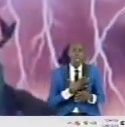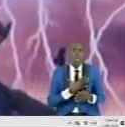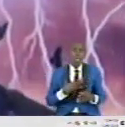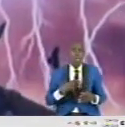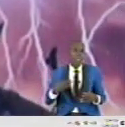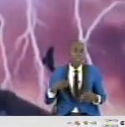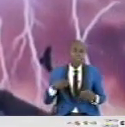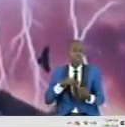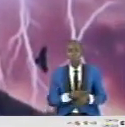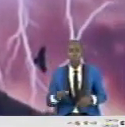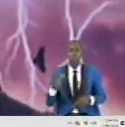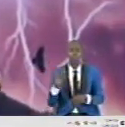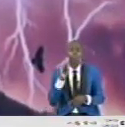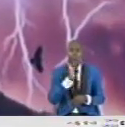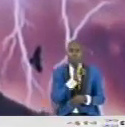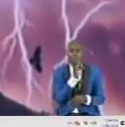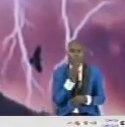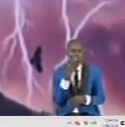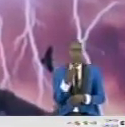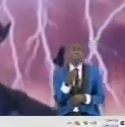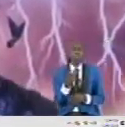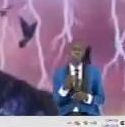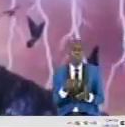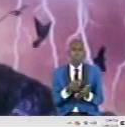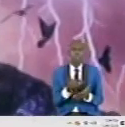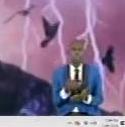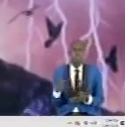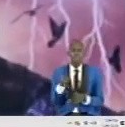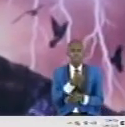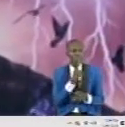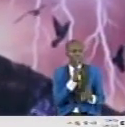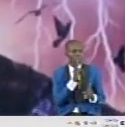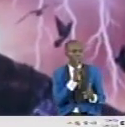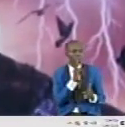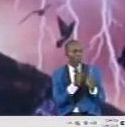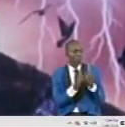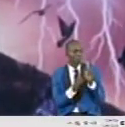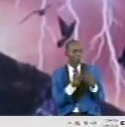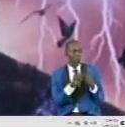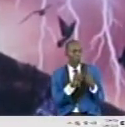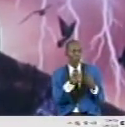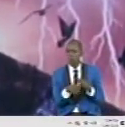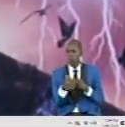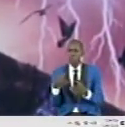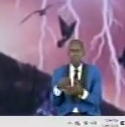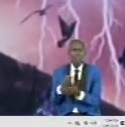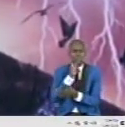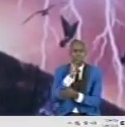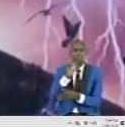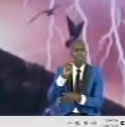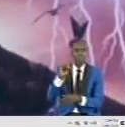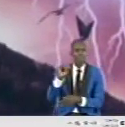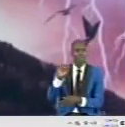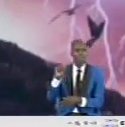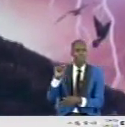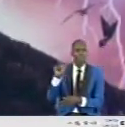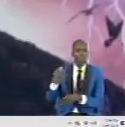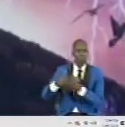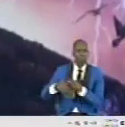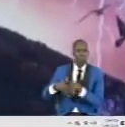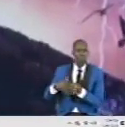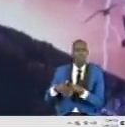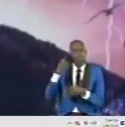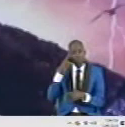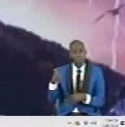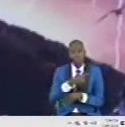Israel saw each they said one to another it is Manner for day with nothing new